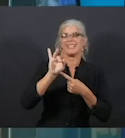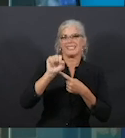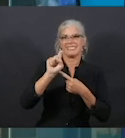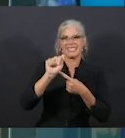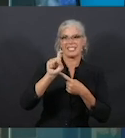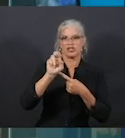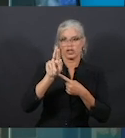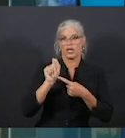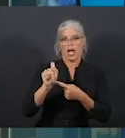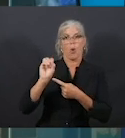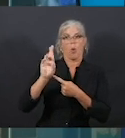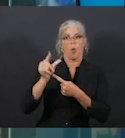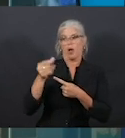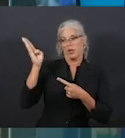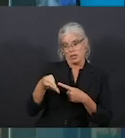floridadisaster.org/counties,